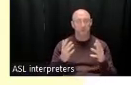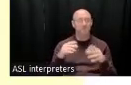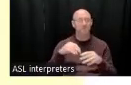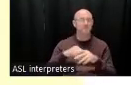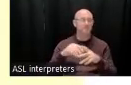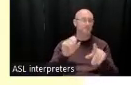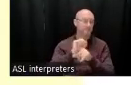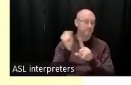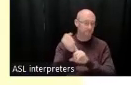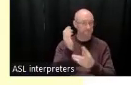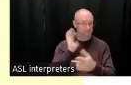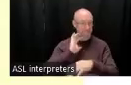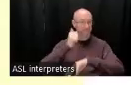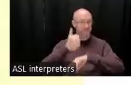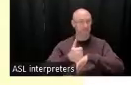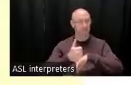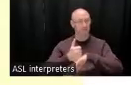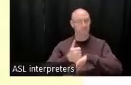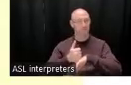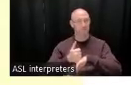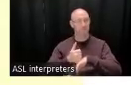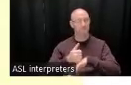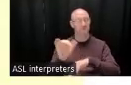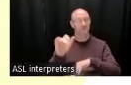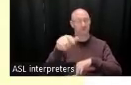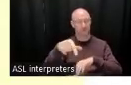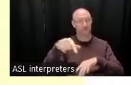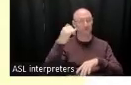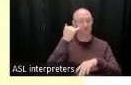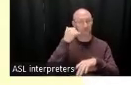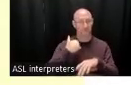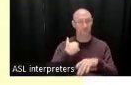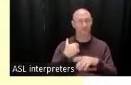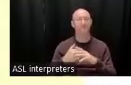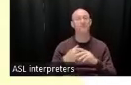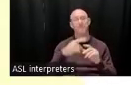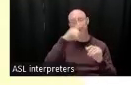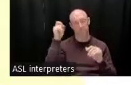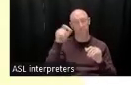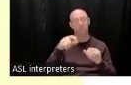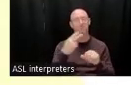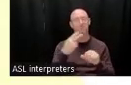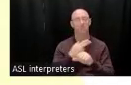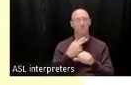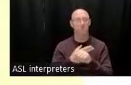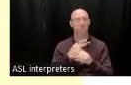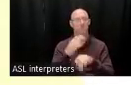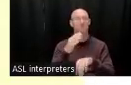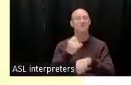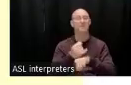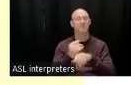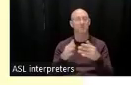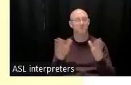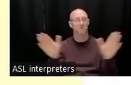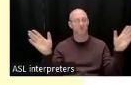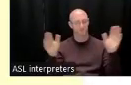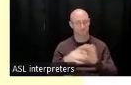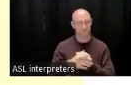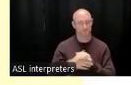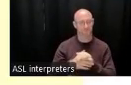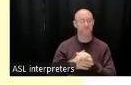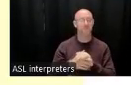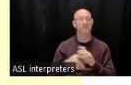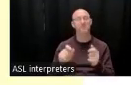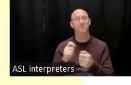to help start a repository like this if you have one, because this can be used kind of campus-wide and tailored for